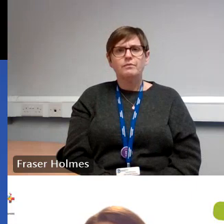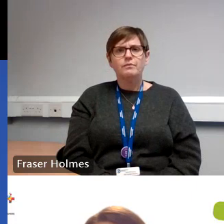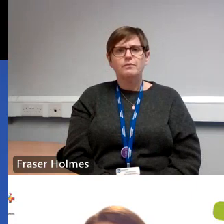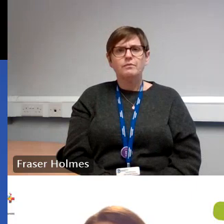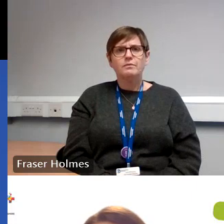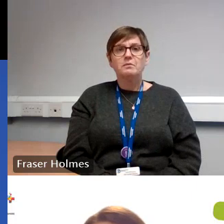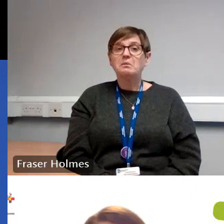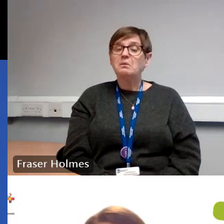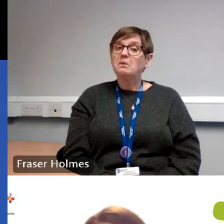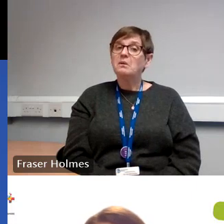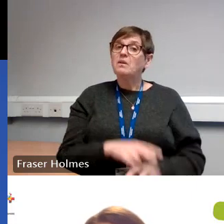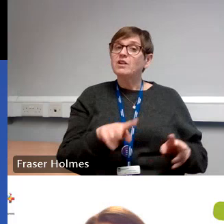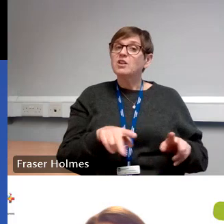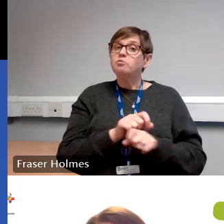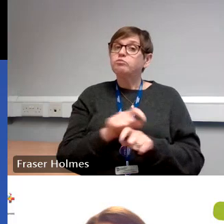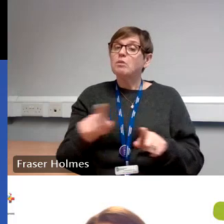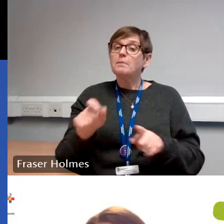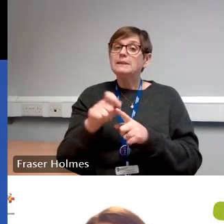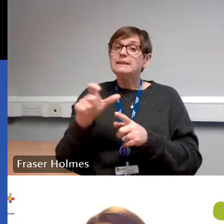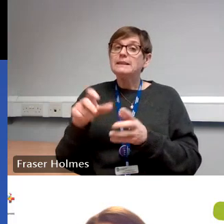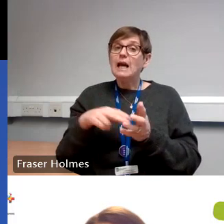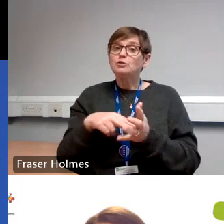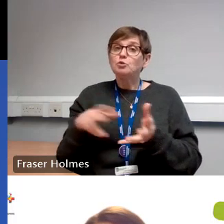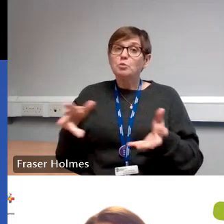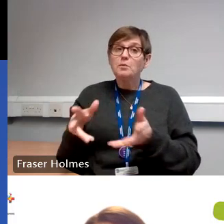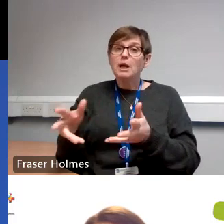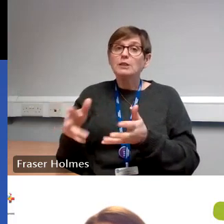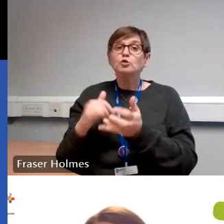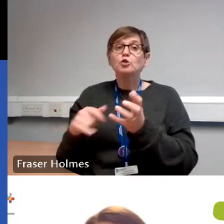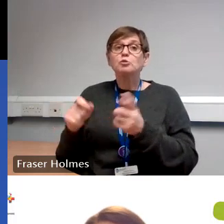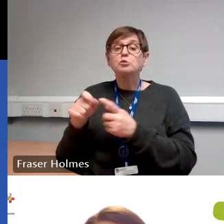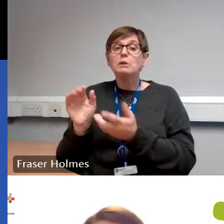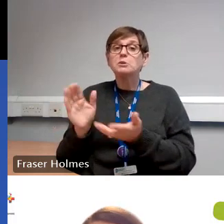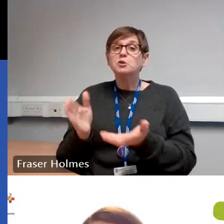Could the video be shared across PCNs to promote social prescribing service?